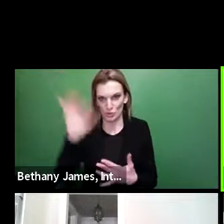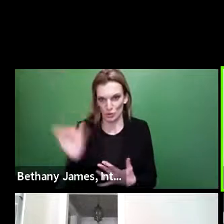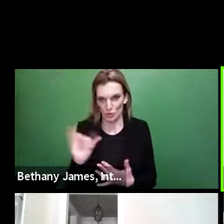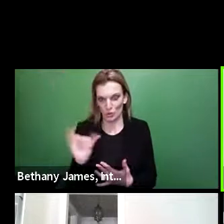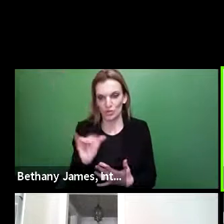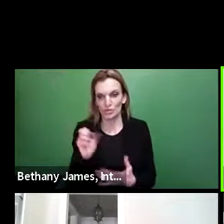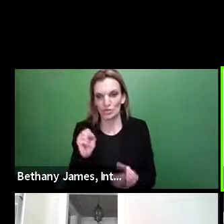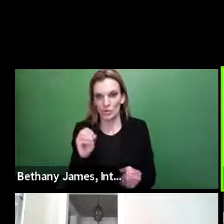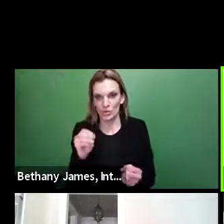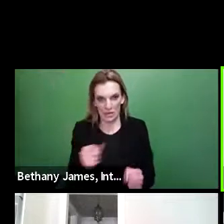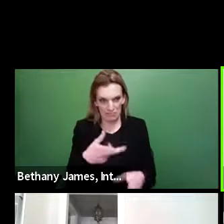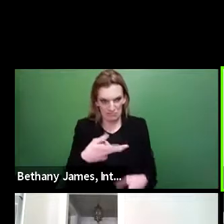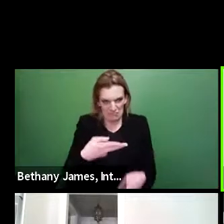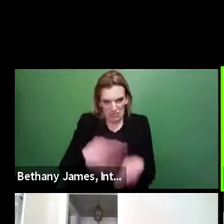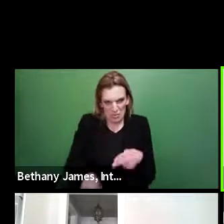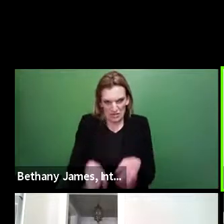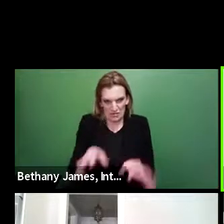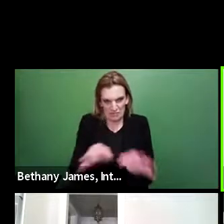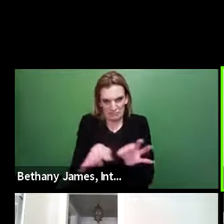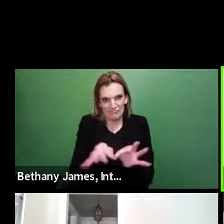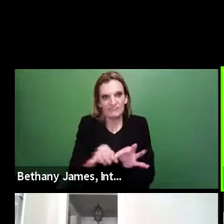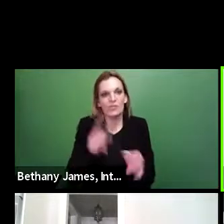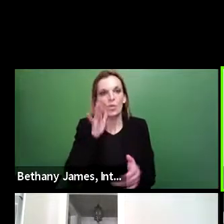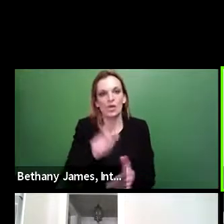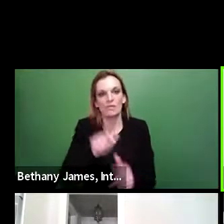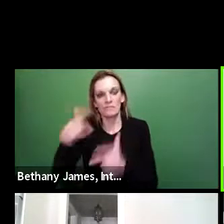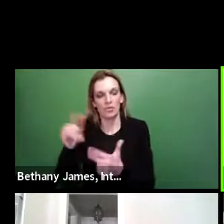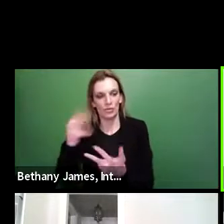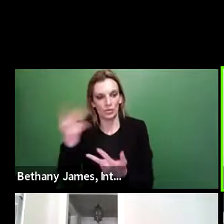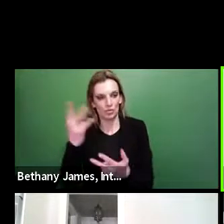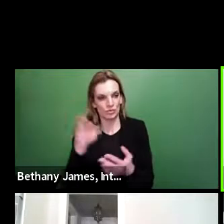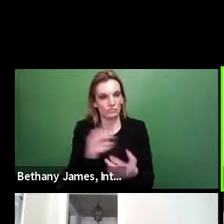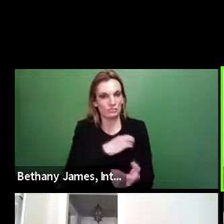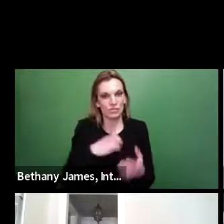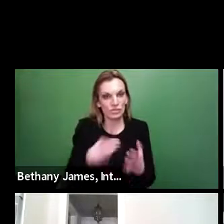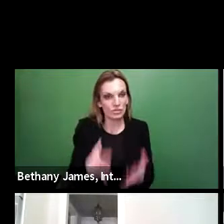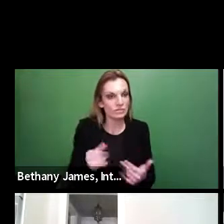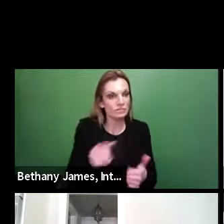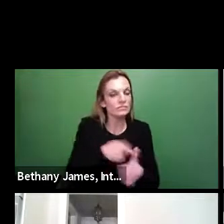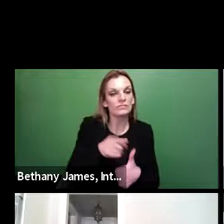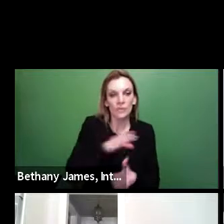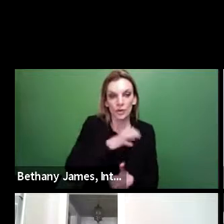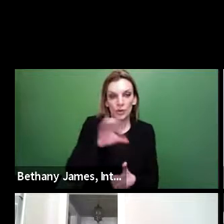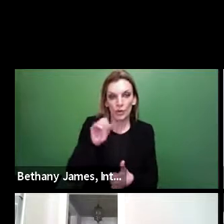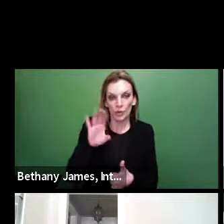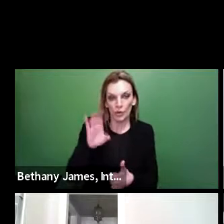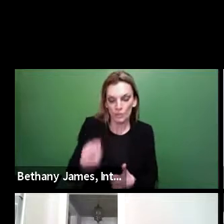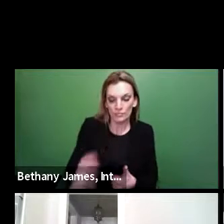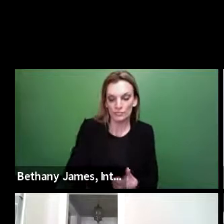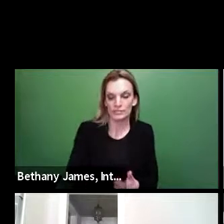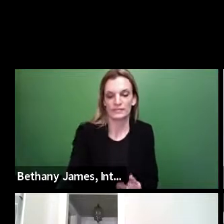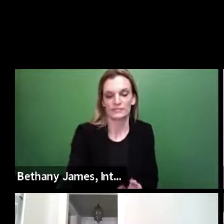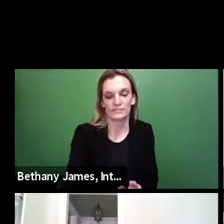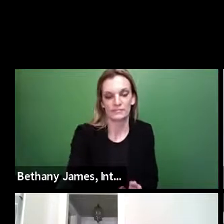if you can go on and be brief, and then we'll continue with the other two commissioners. Yes, ma'am.